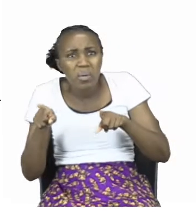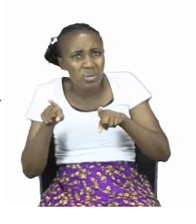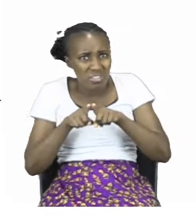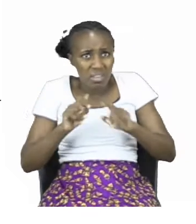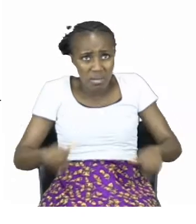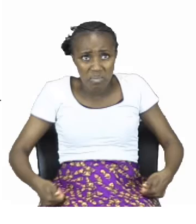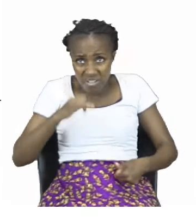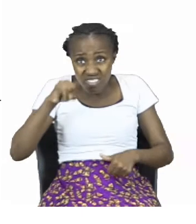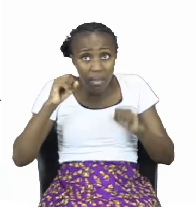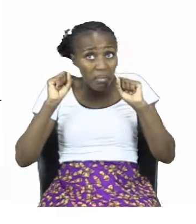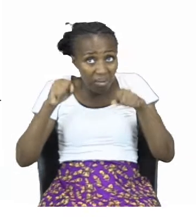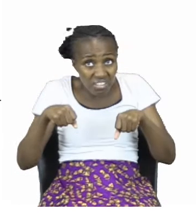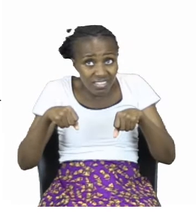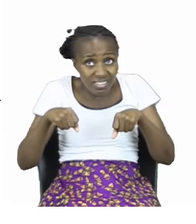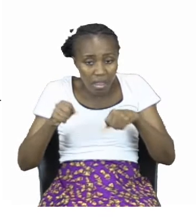Motivate your answer.